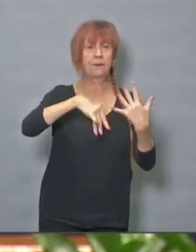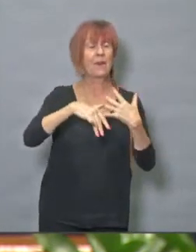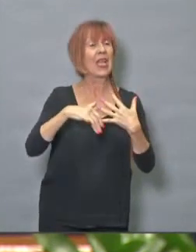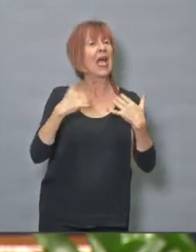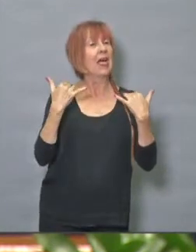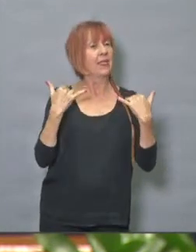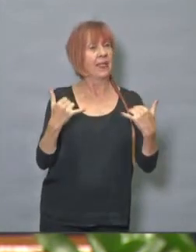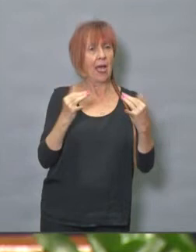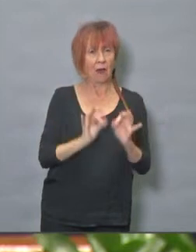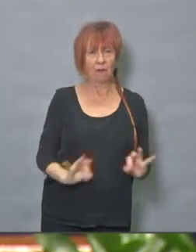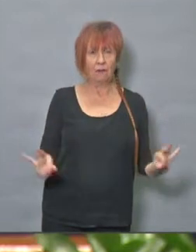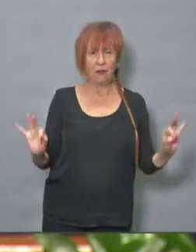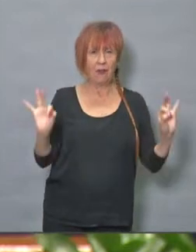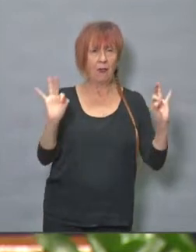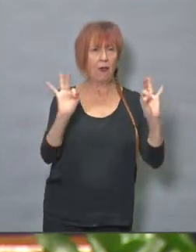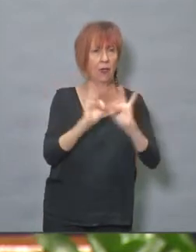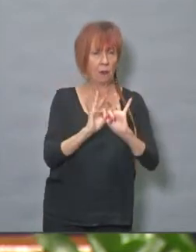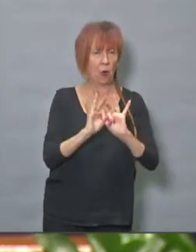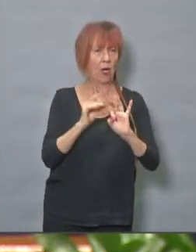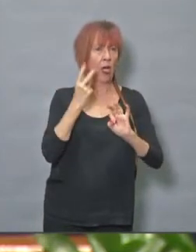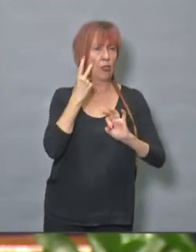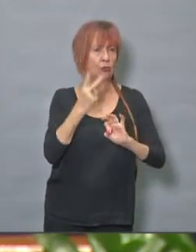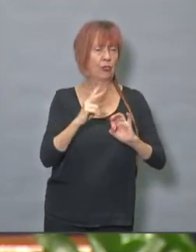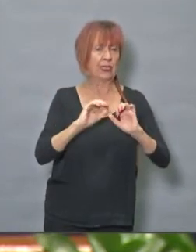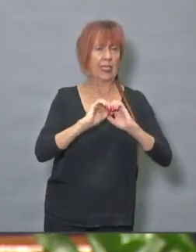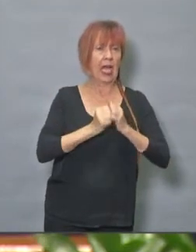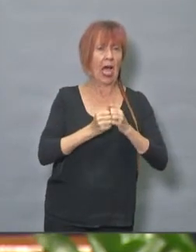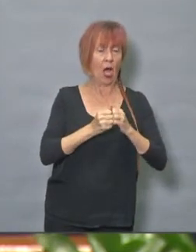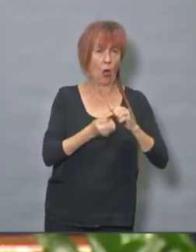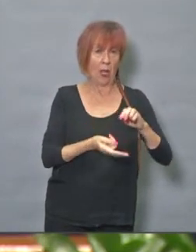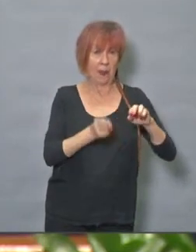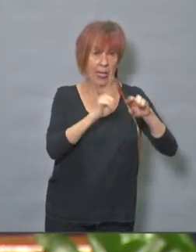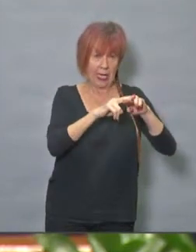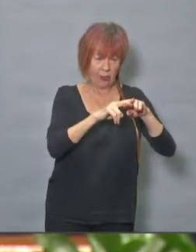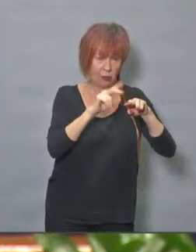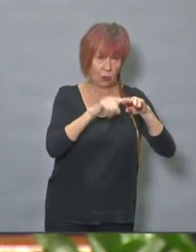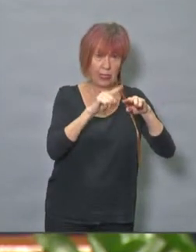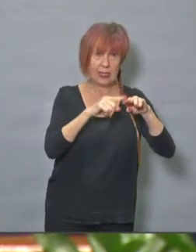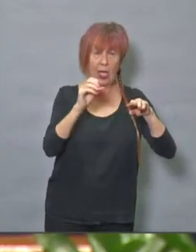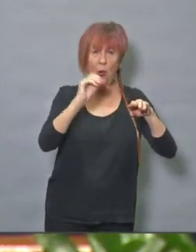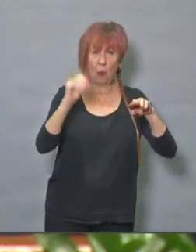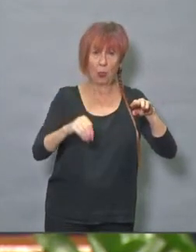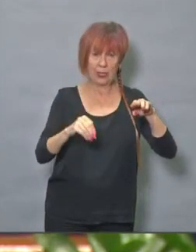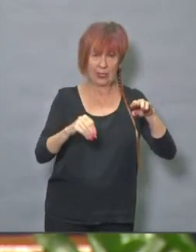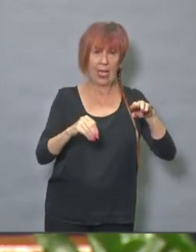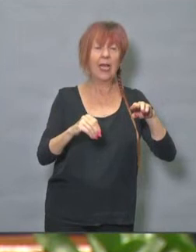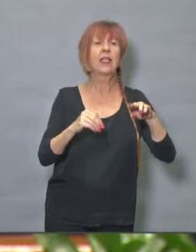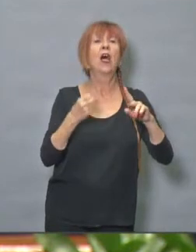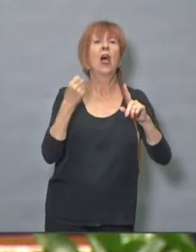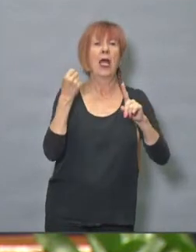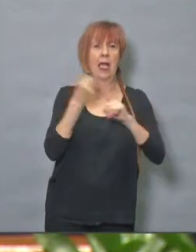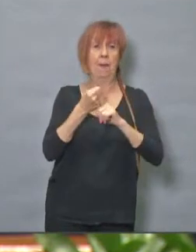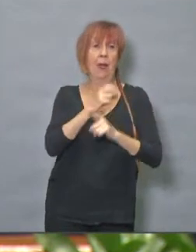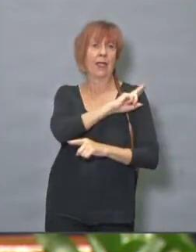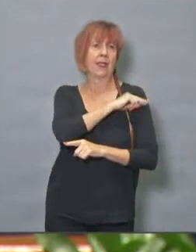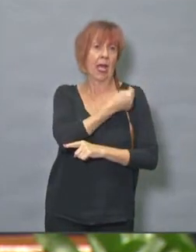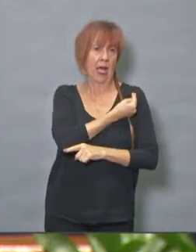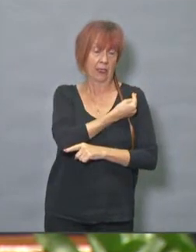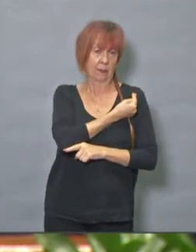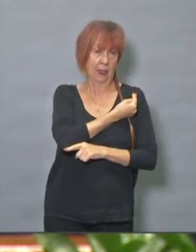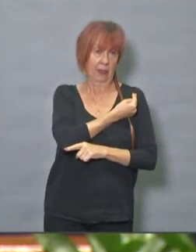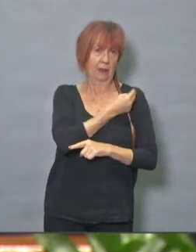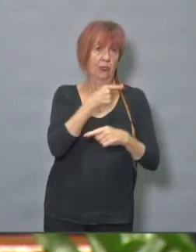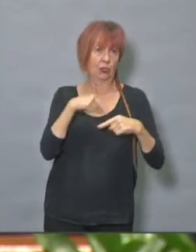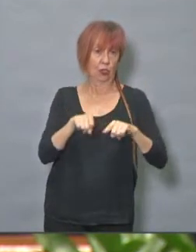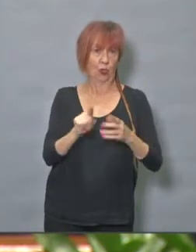be very important to watch how this increase in cases translates into our daily hospitalizations over the next